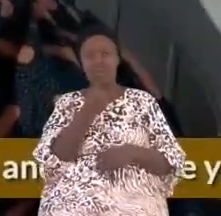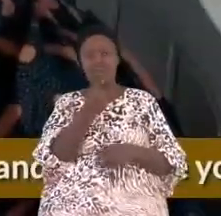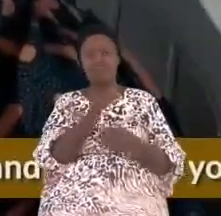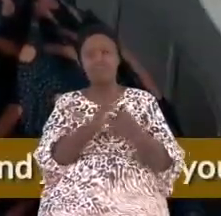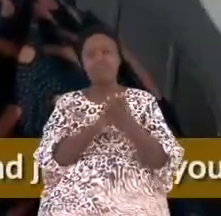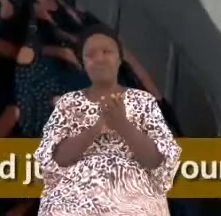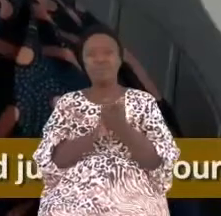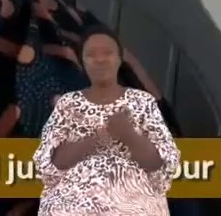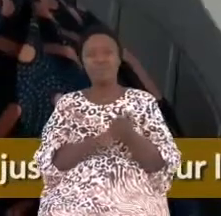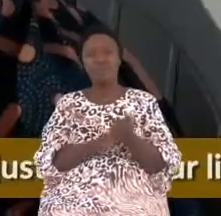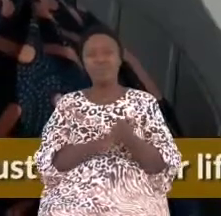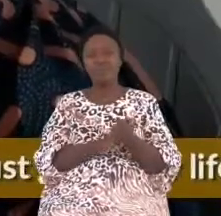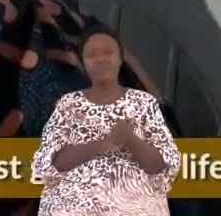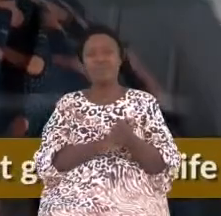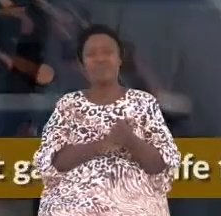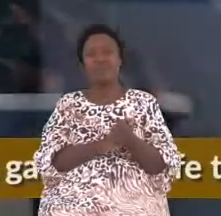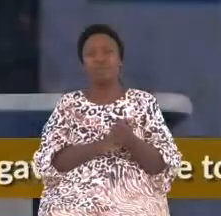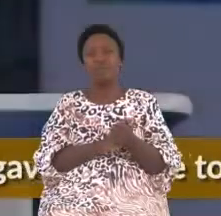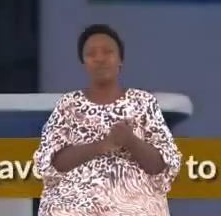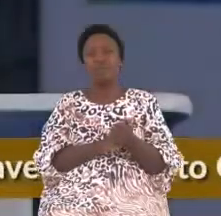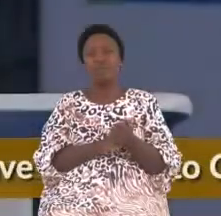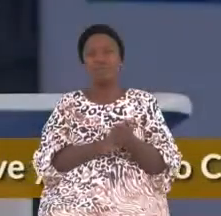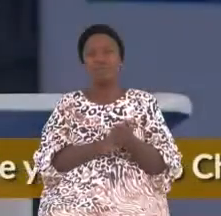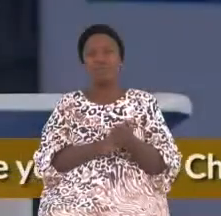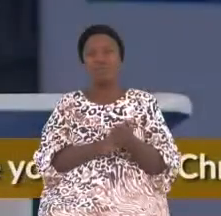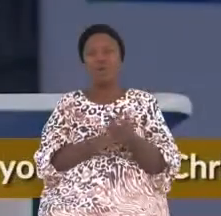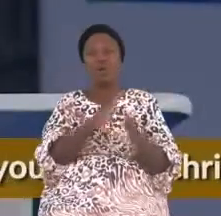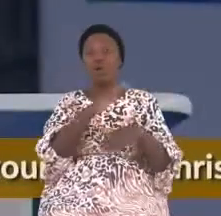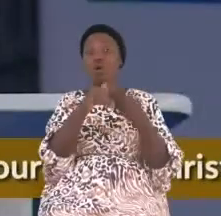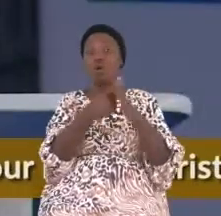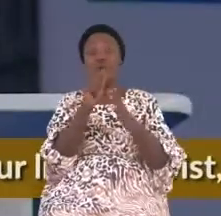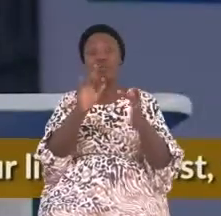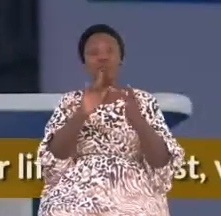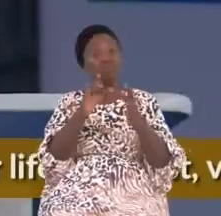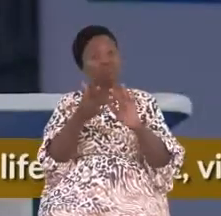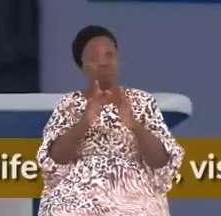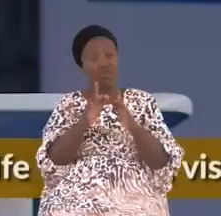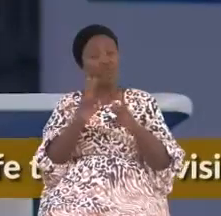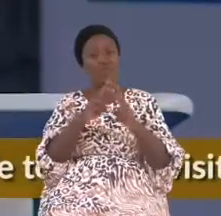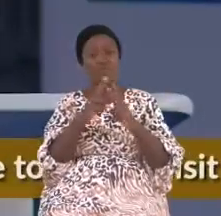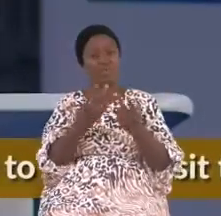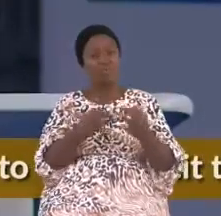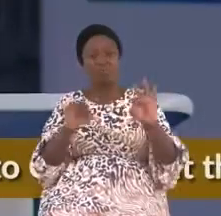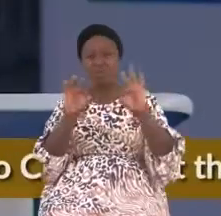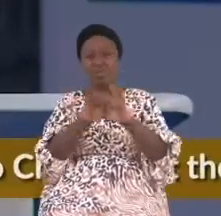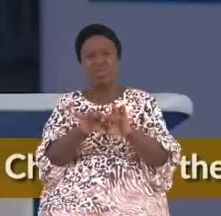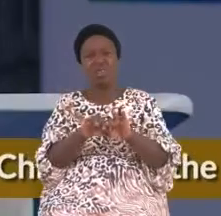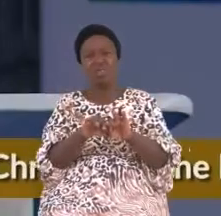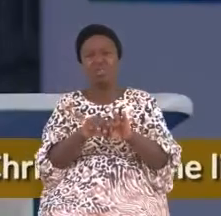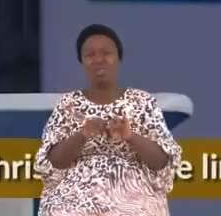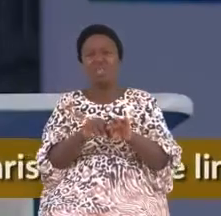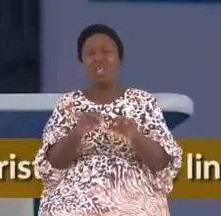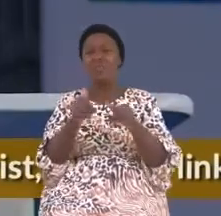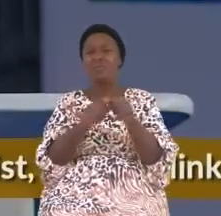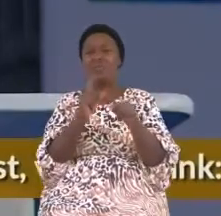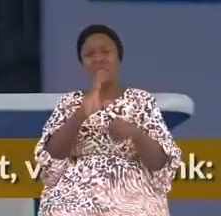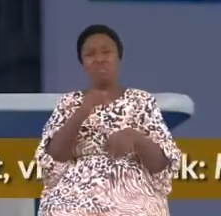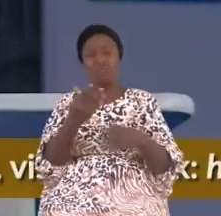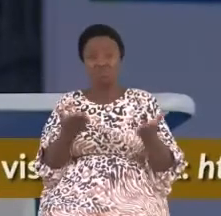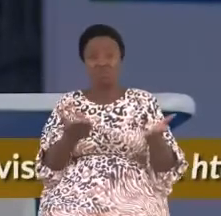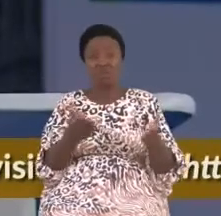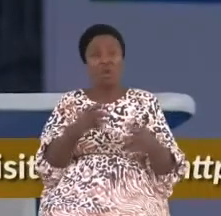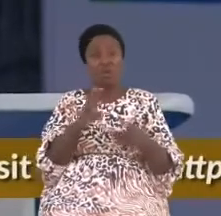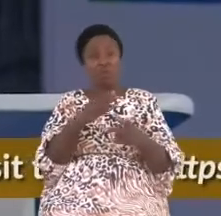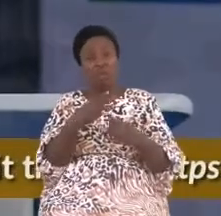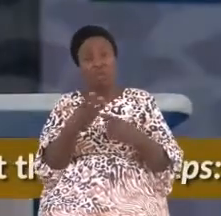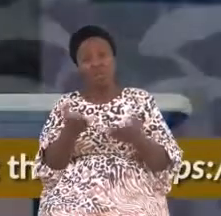all those online you are very important on radio you are very important on television you are very important and remember tomorrow